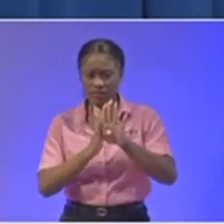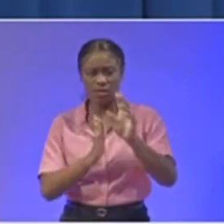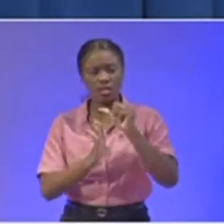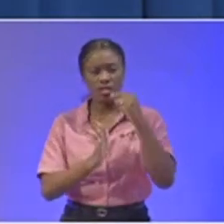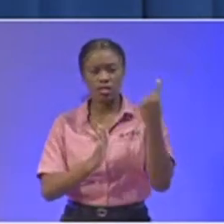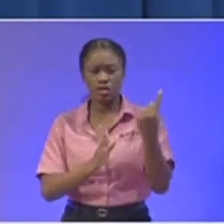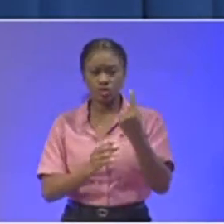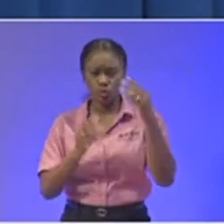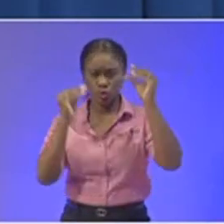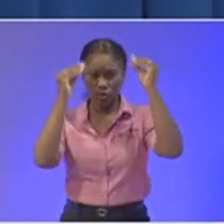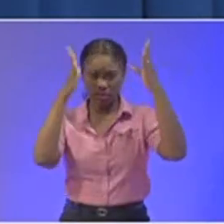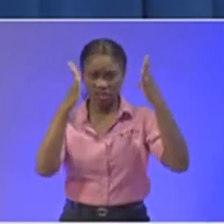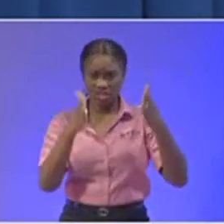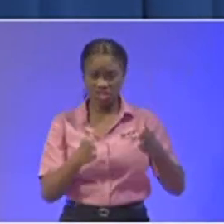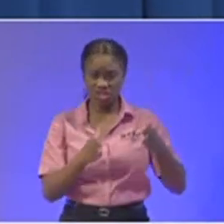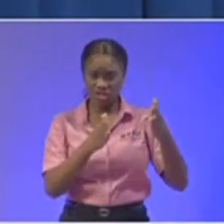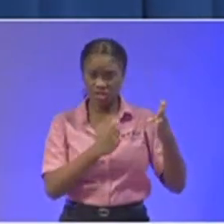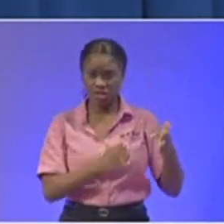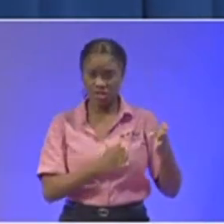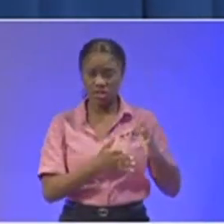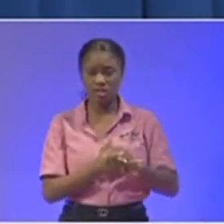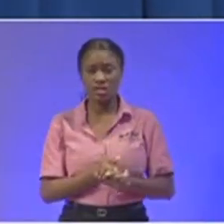teachers and the university,